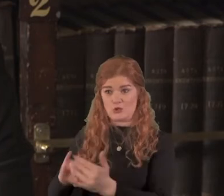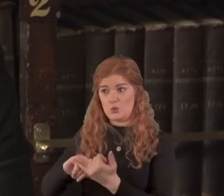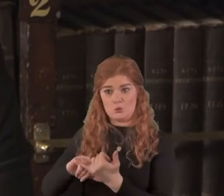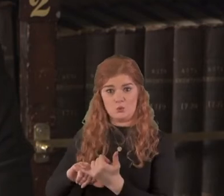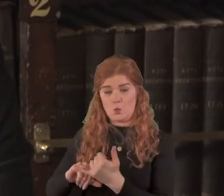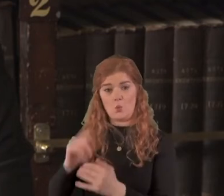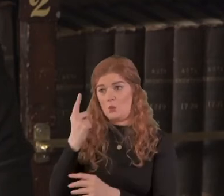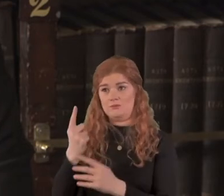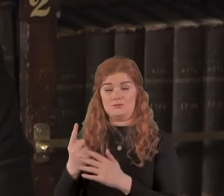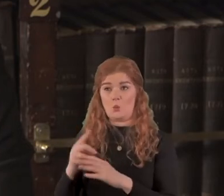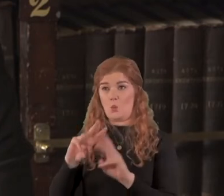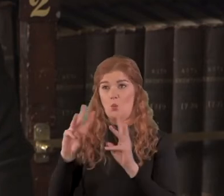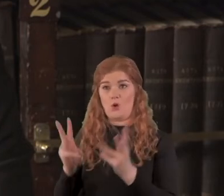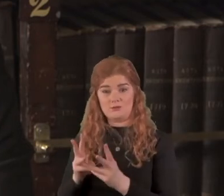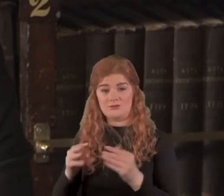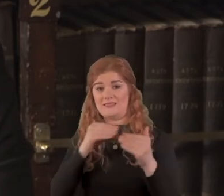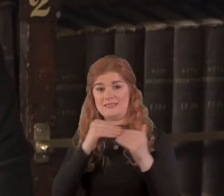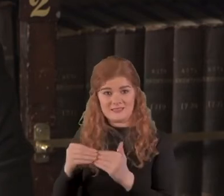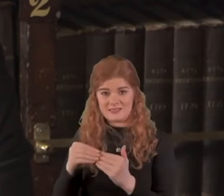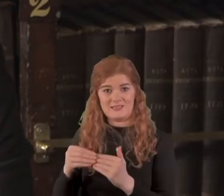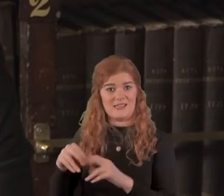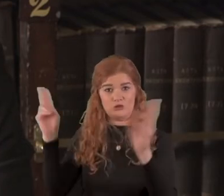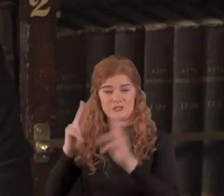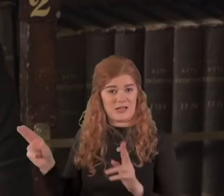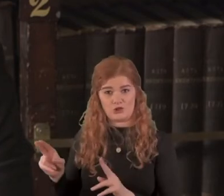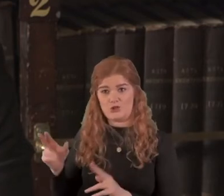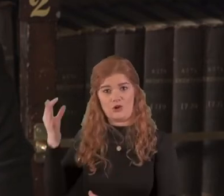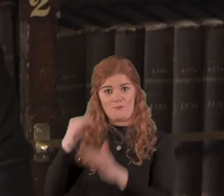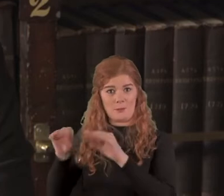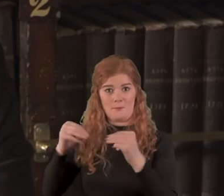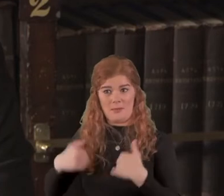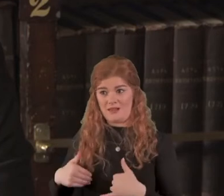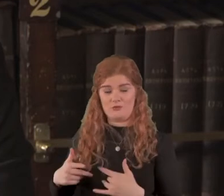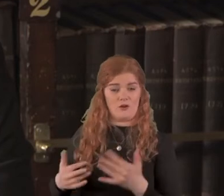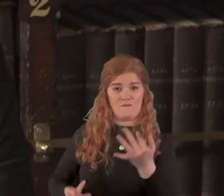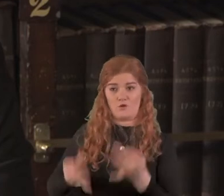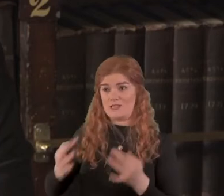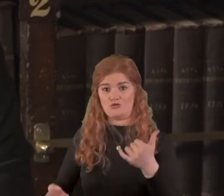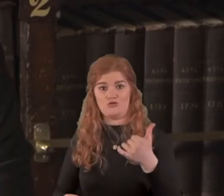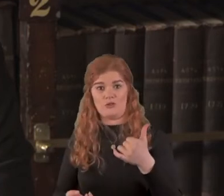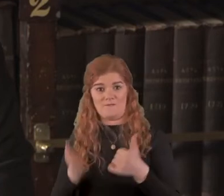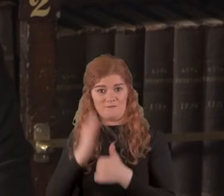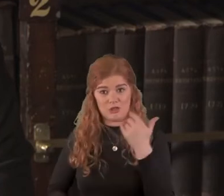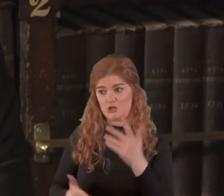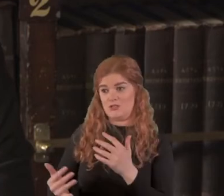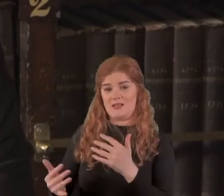leading international statesmen who was just fresh from conducting the negotiations to